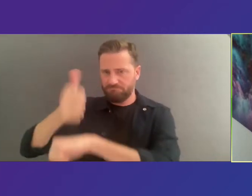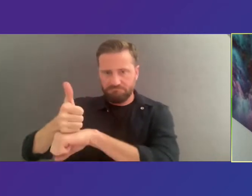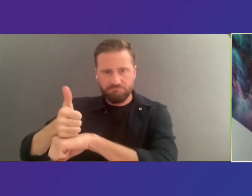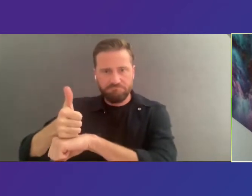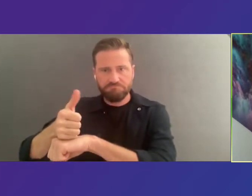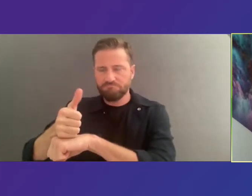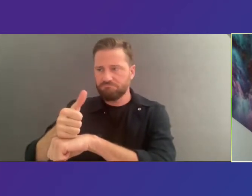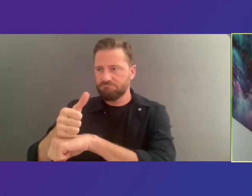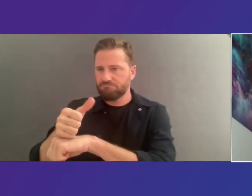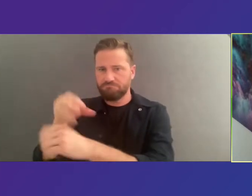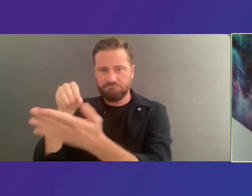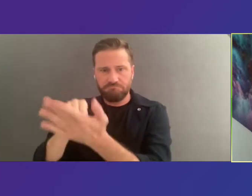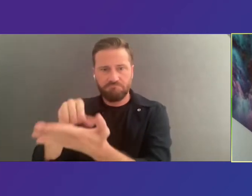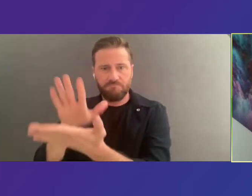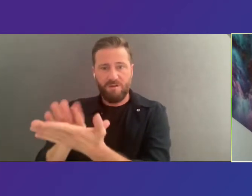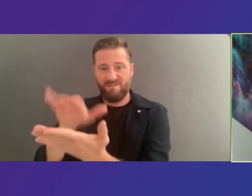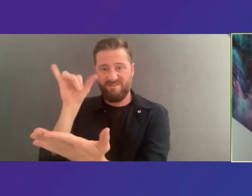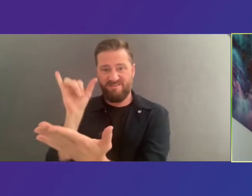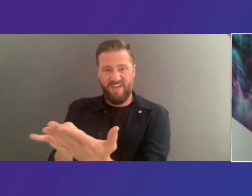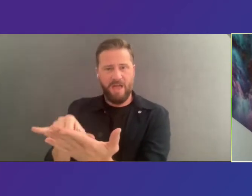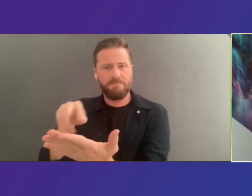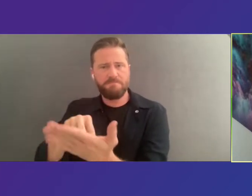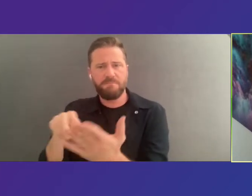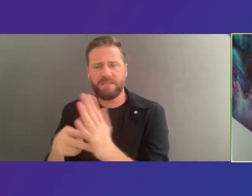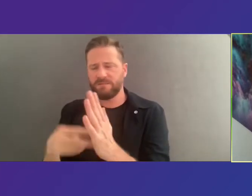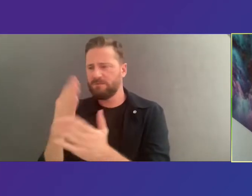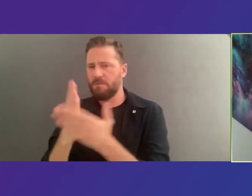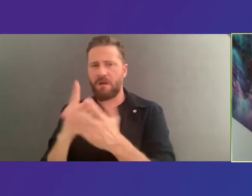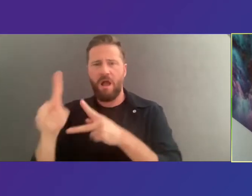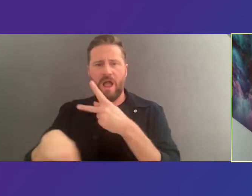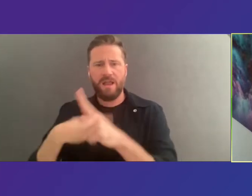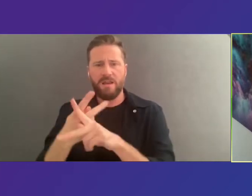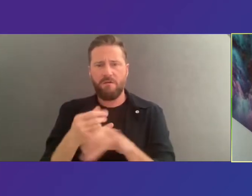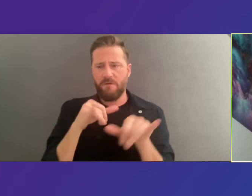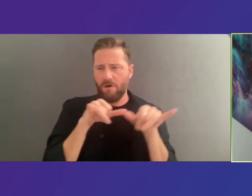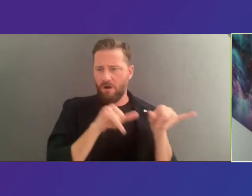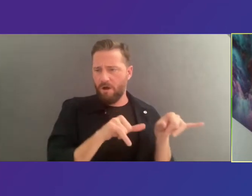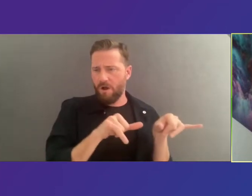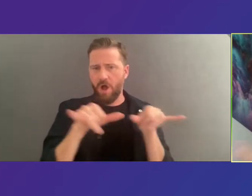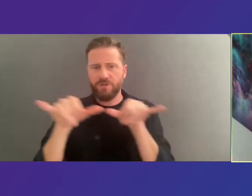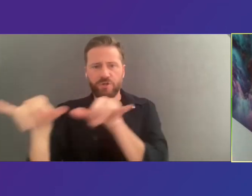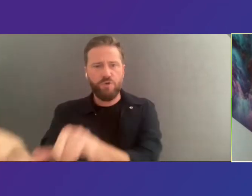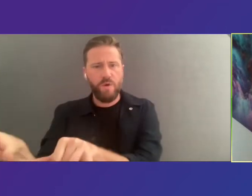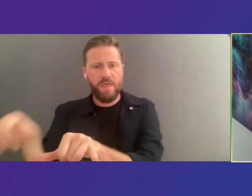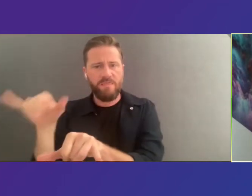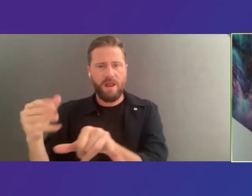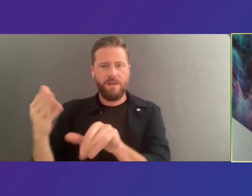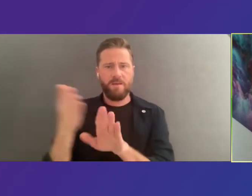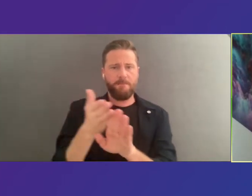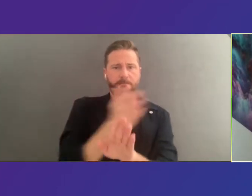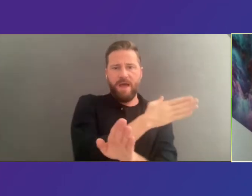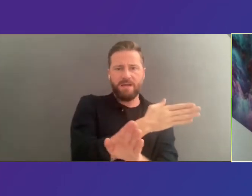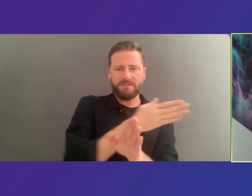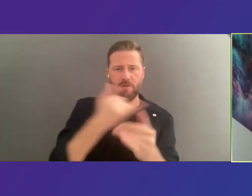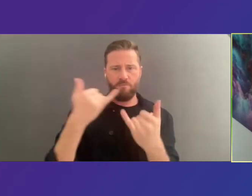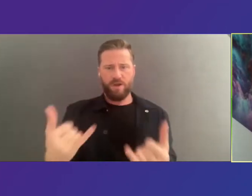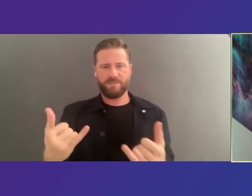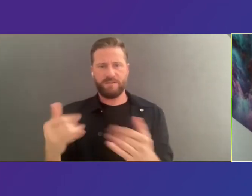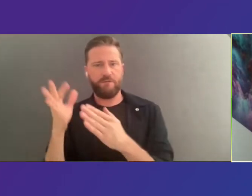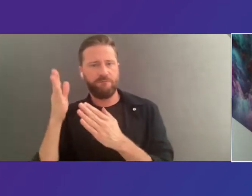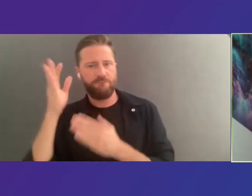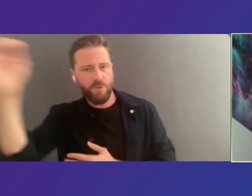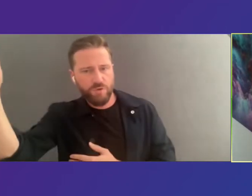It itself, implies a sense of continuity between the past, the present, and the